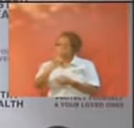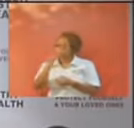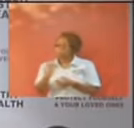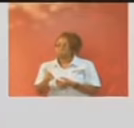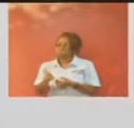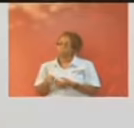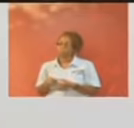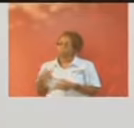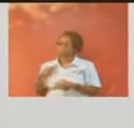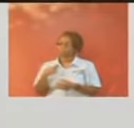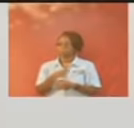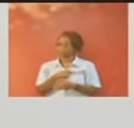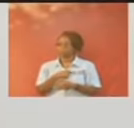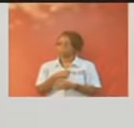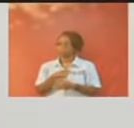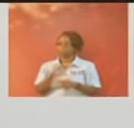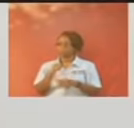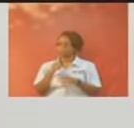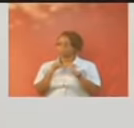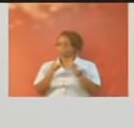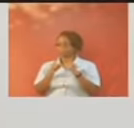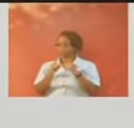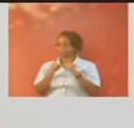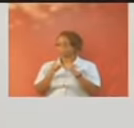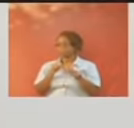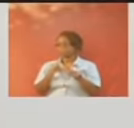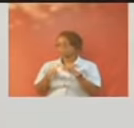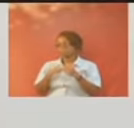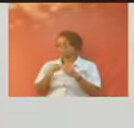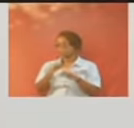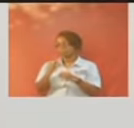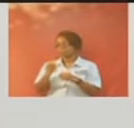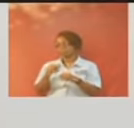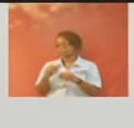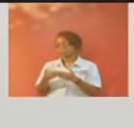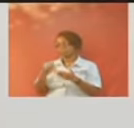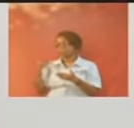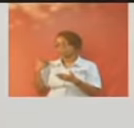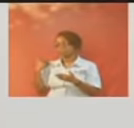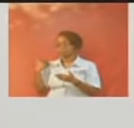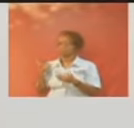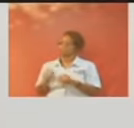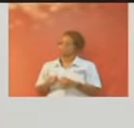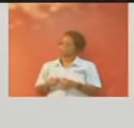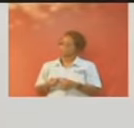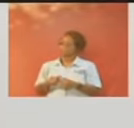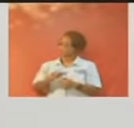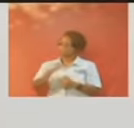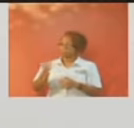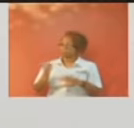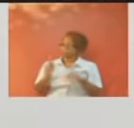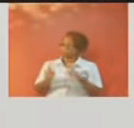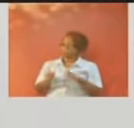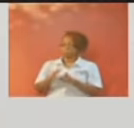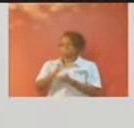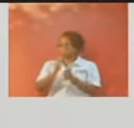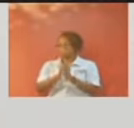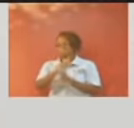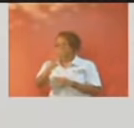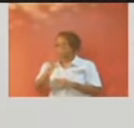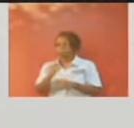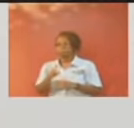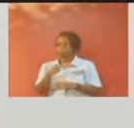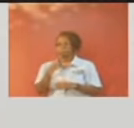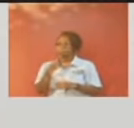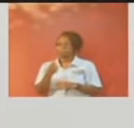did address a similar question in this morning's conference, and the response was